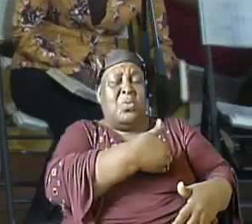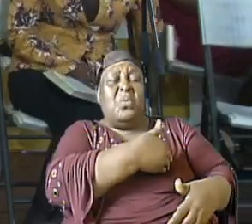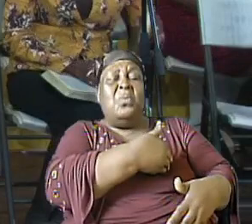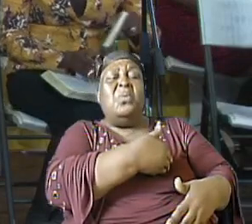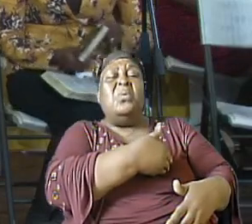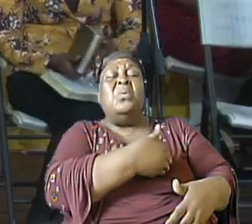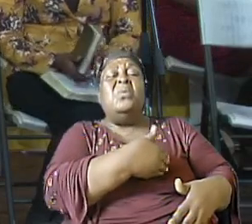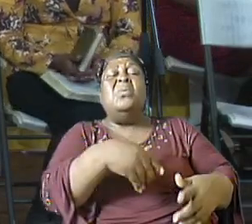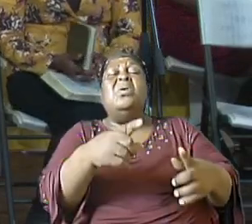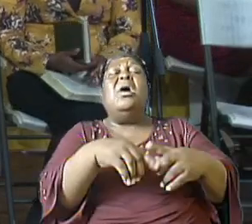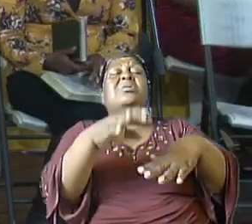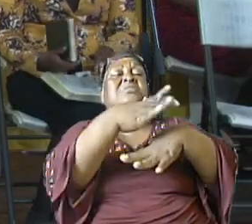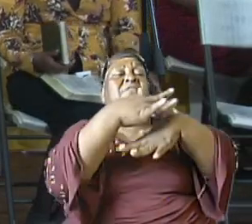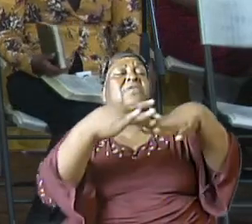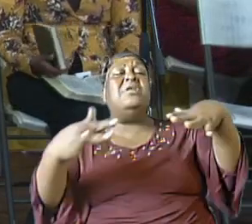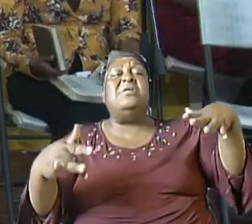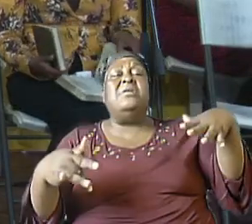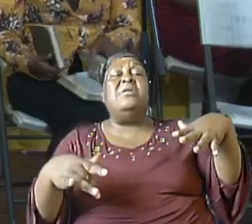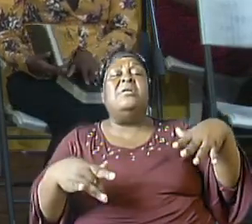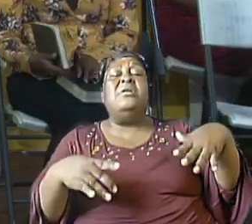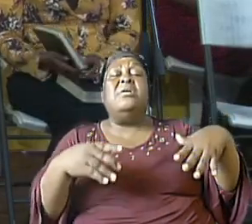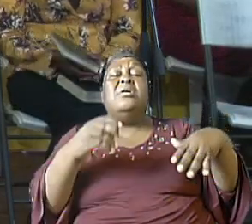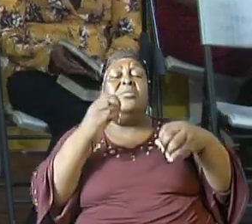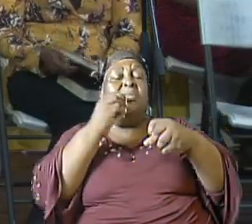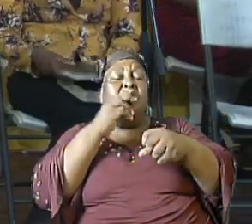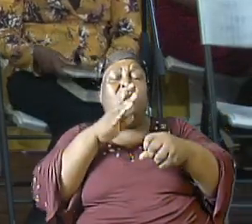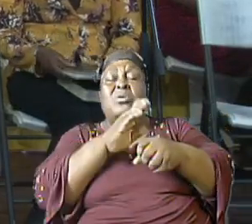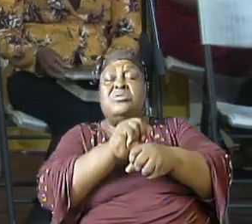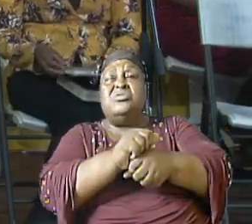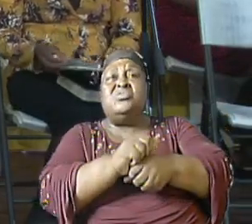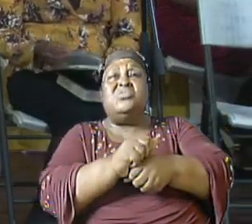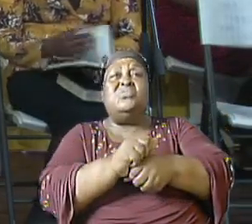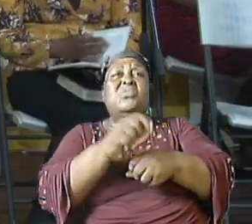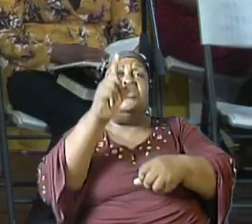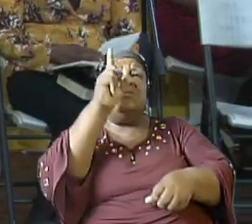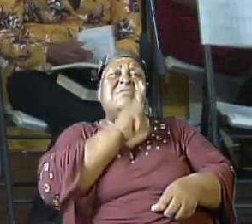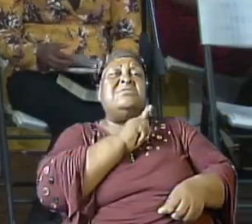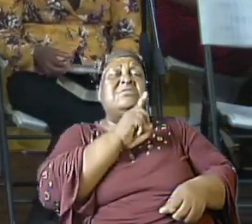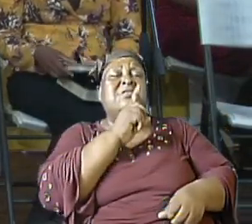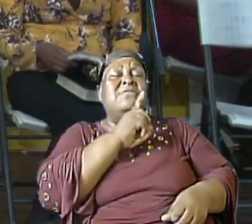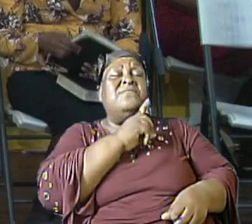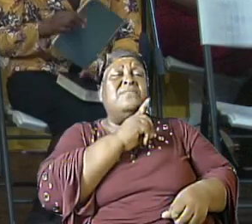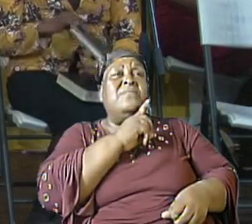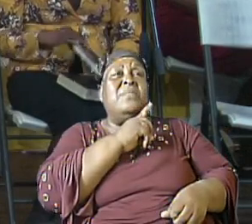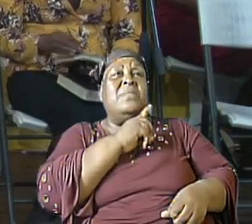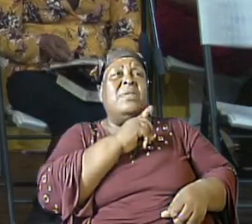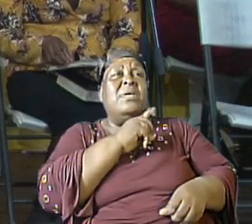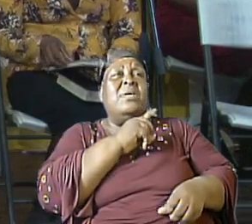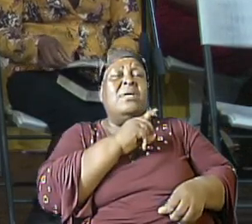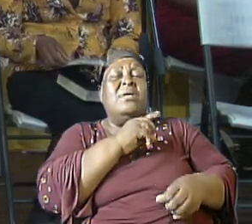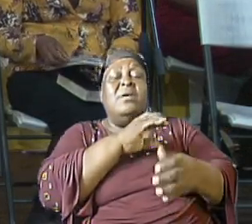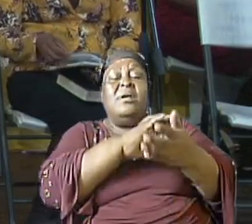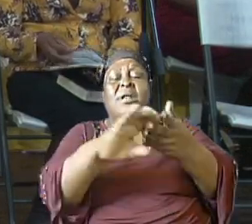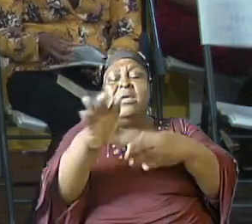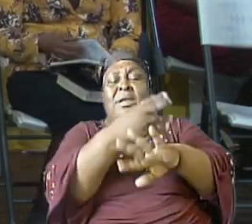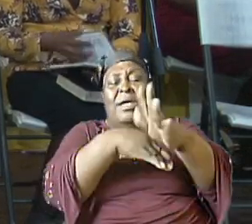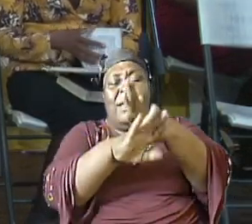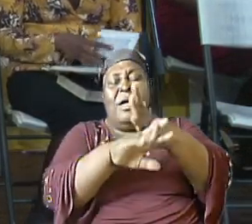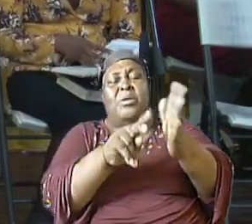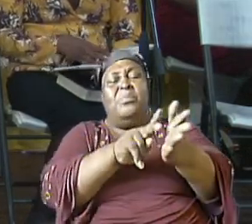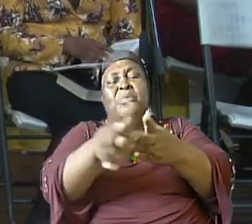soul unto vanity, nor sworn deceitfully. Clean hands, pure